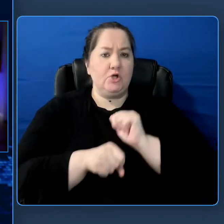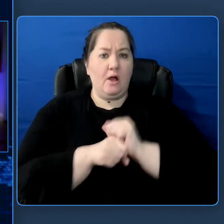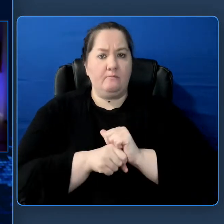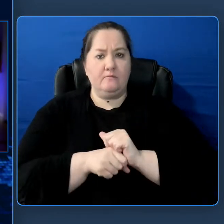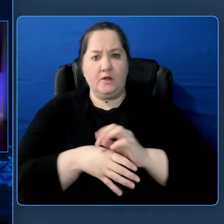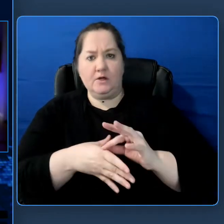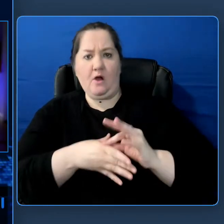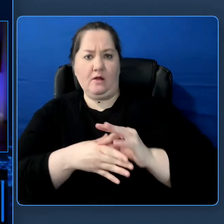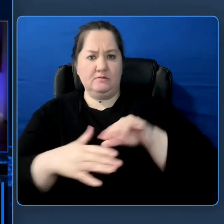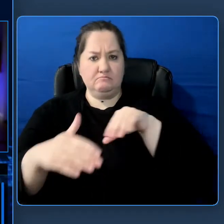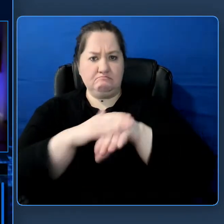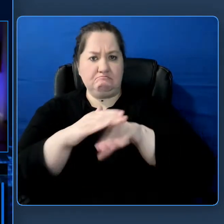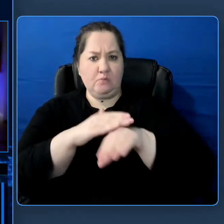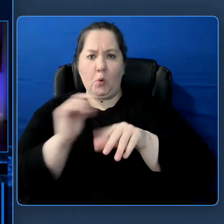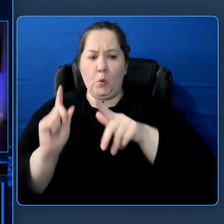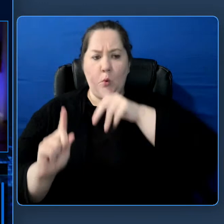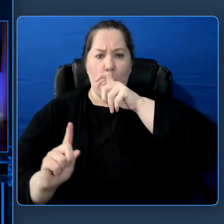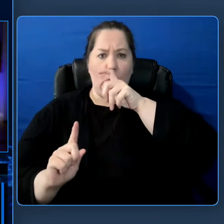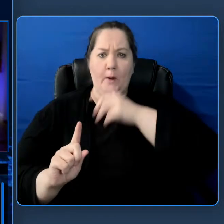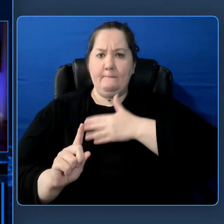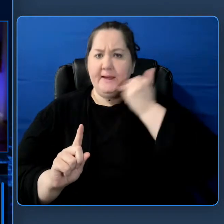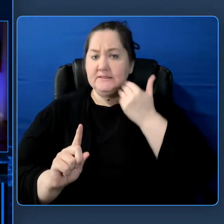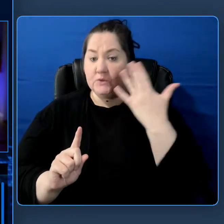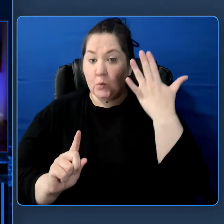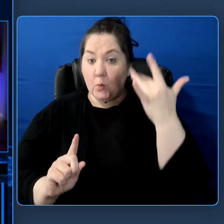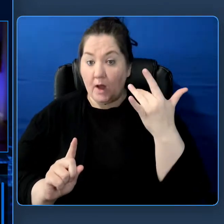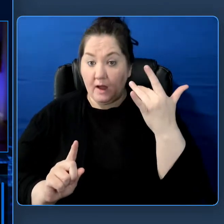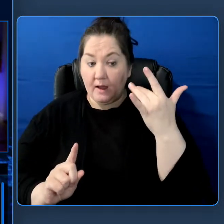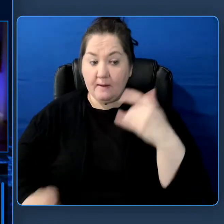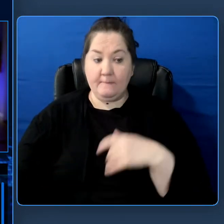at making their content accessible, and why?